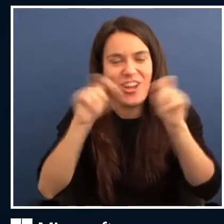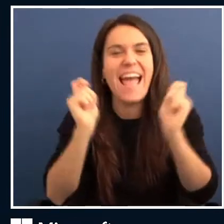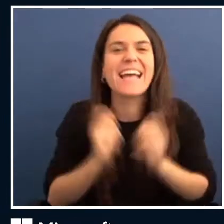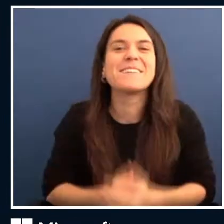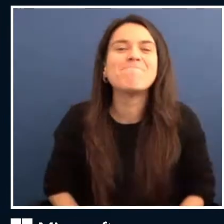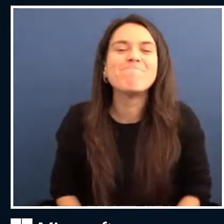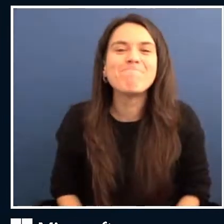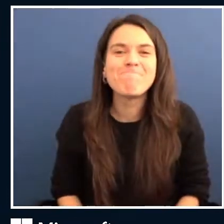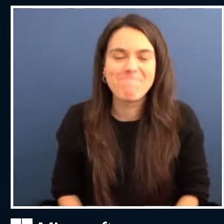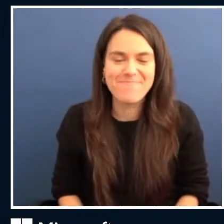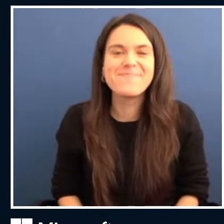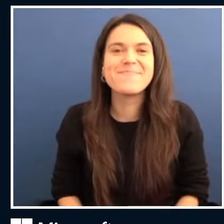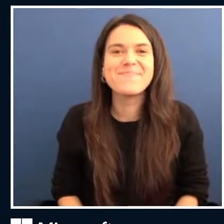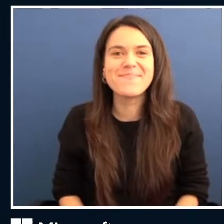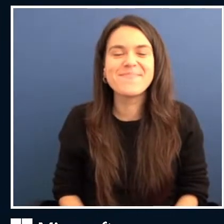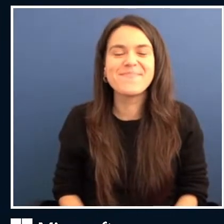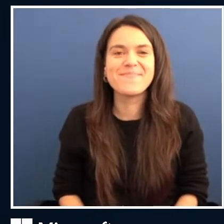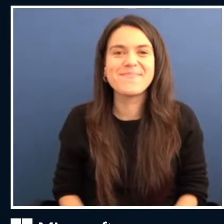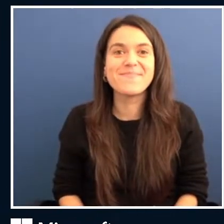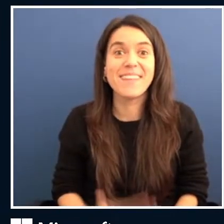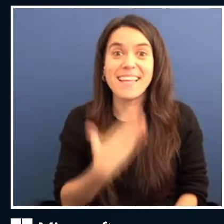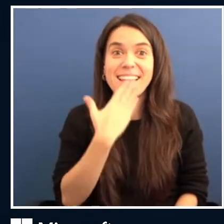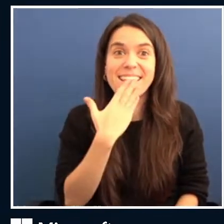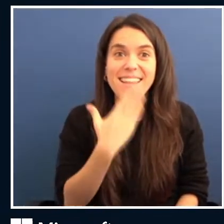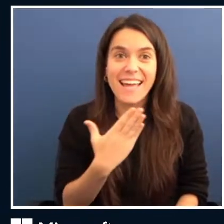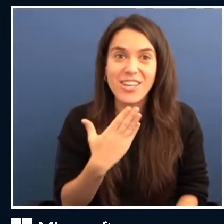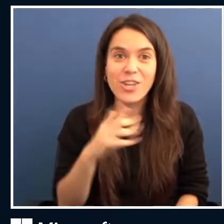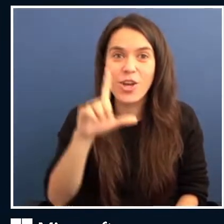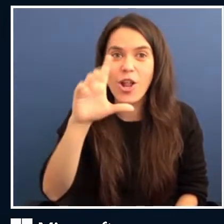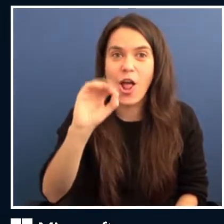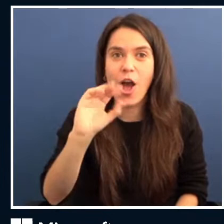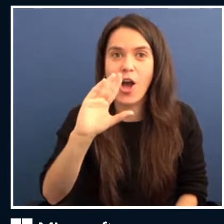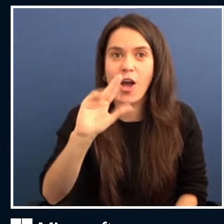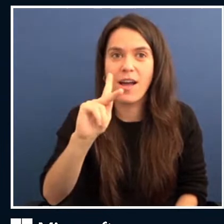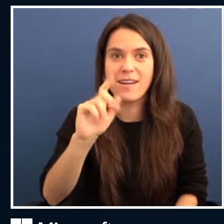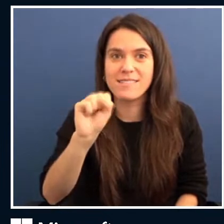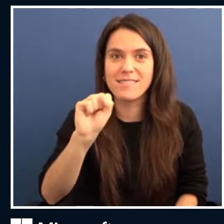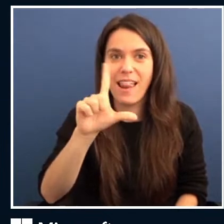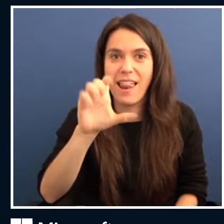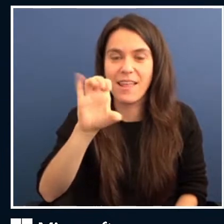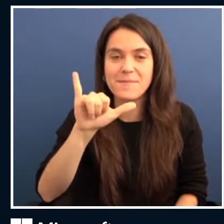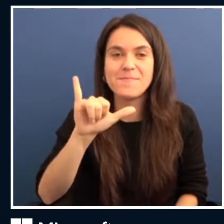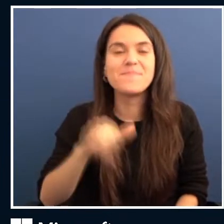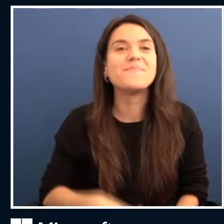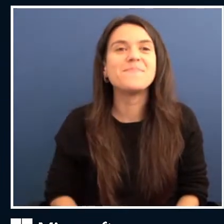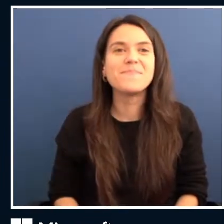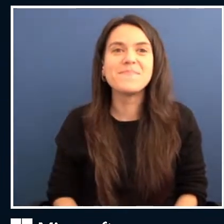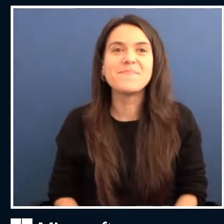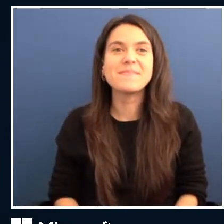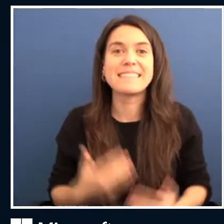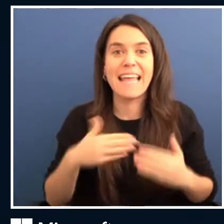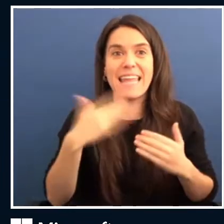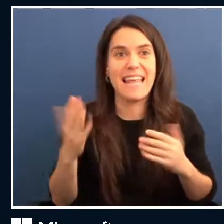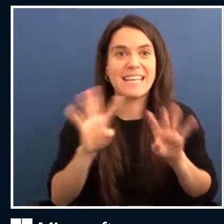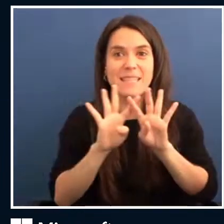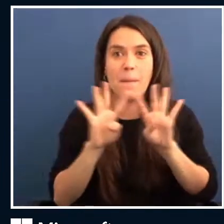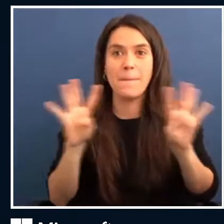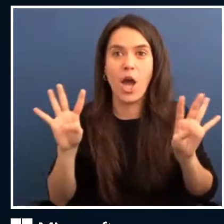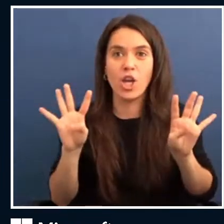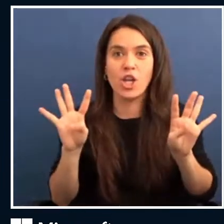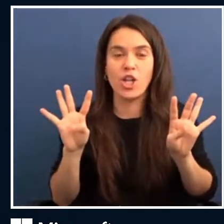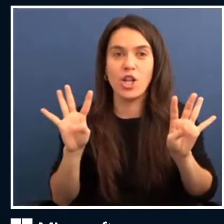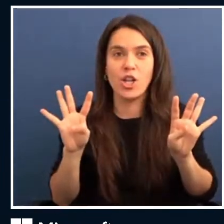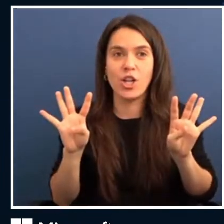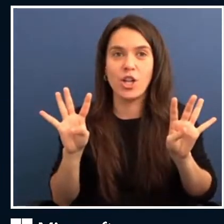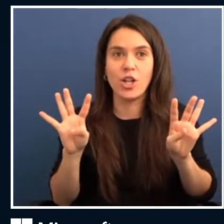customvision.ai. Thank you, Loxley, and thank you. Thank you. The next panel, which is coming